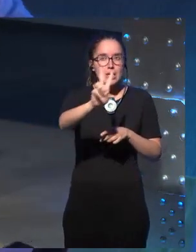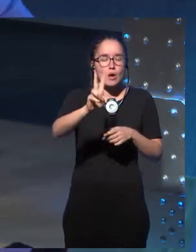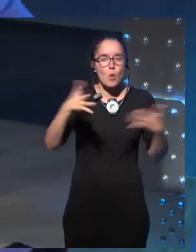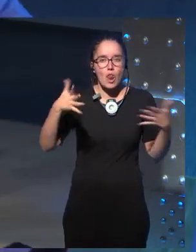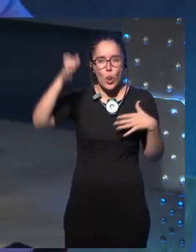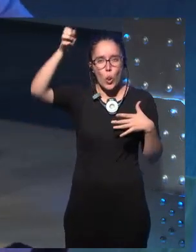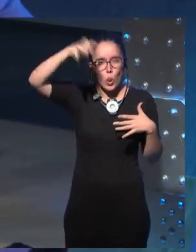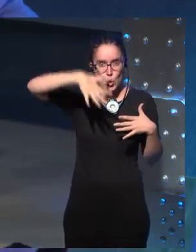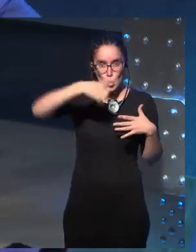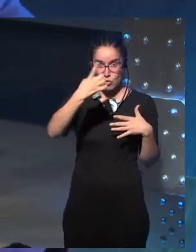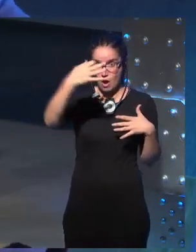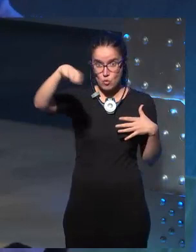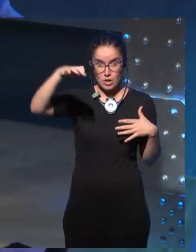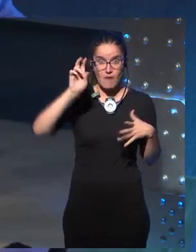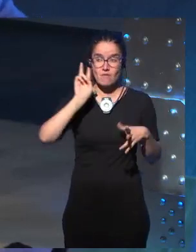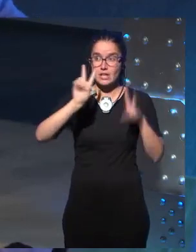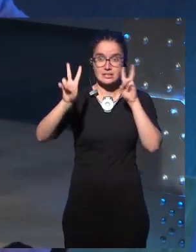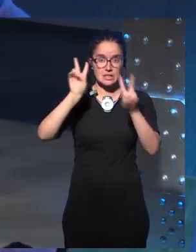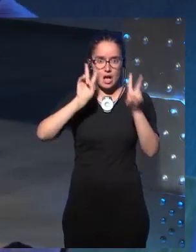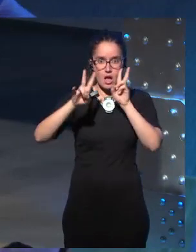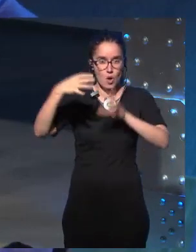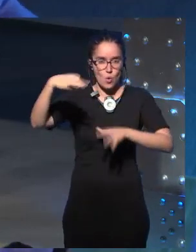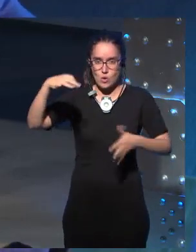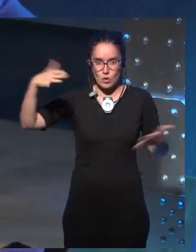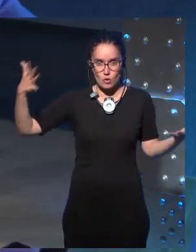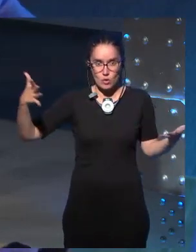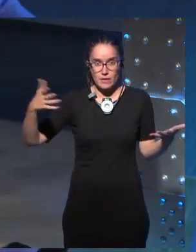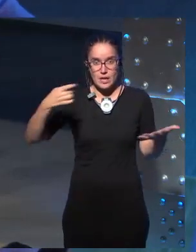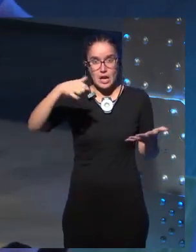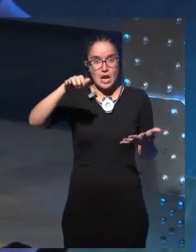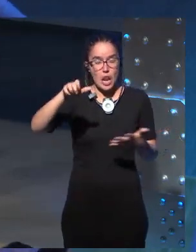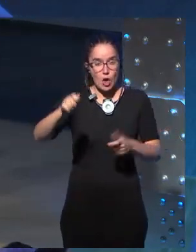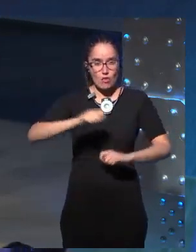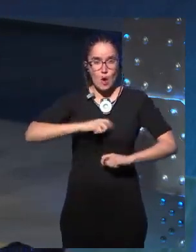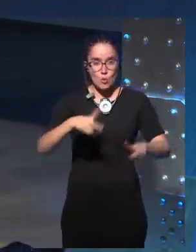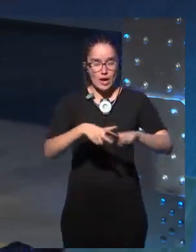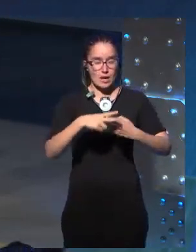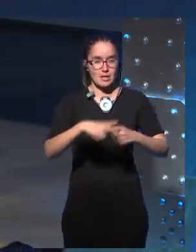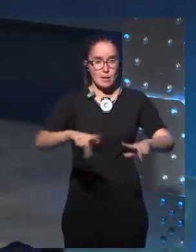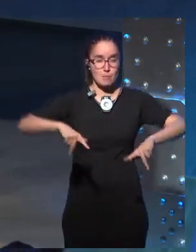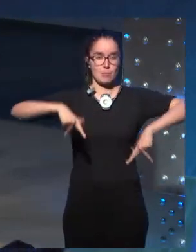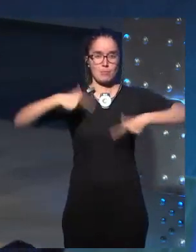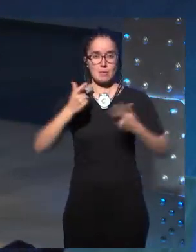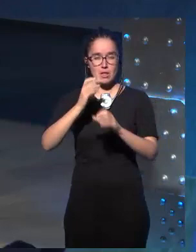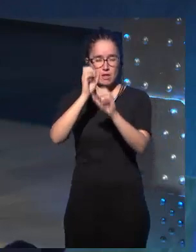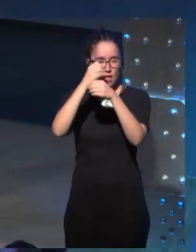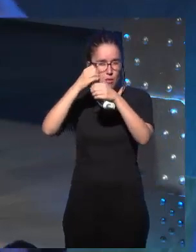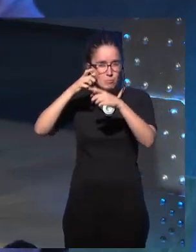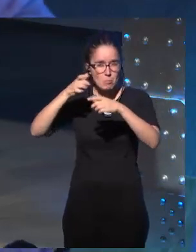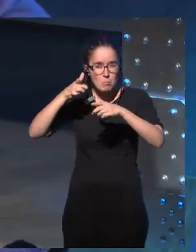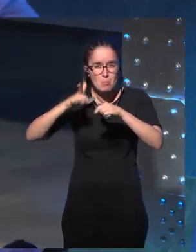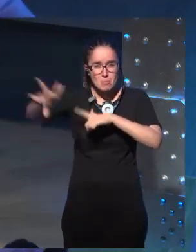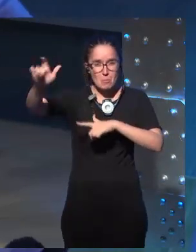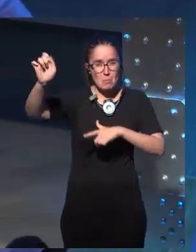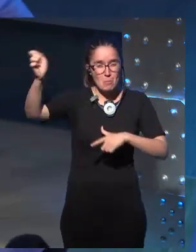light, sight. That's the only thing we had. Galileo gave us a tool that allowed us to see more light. And